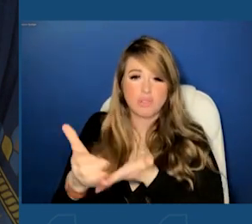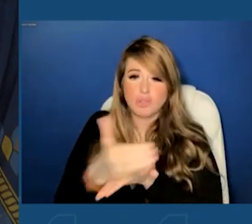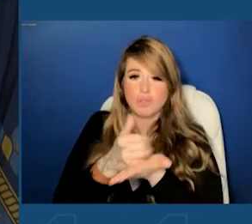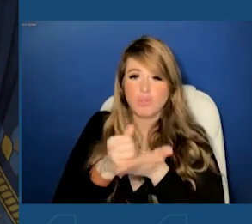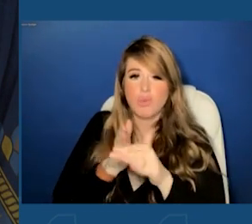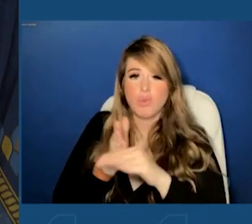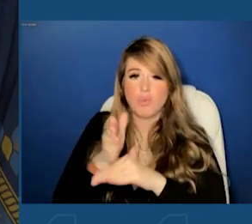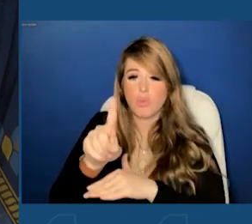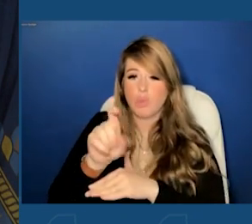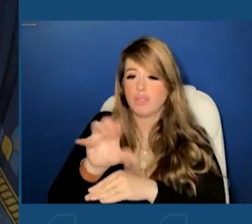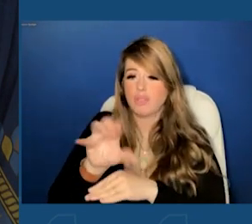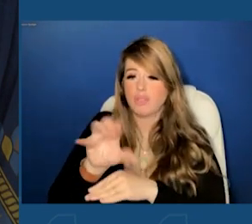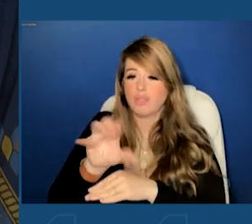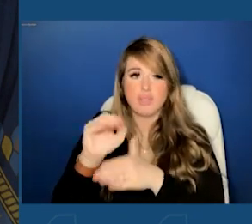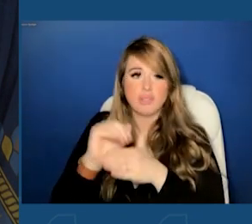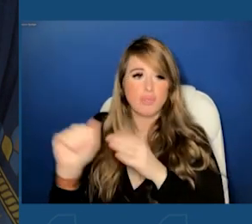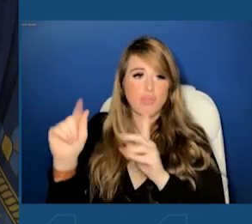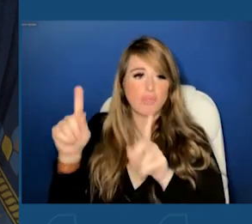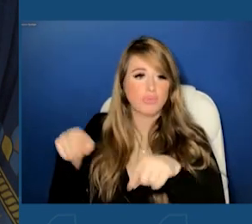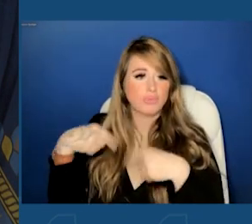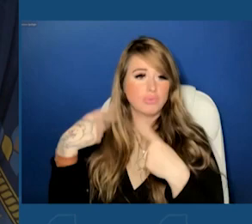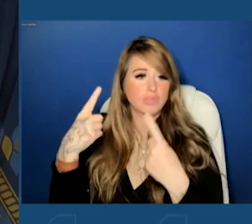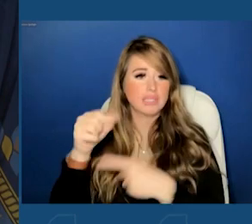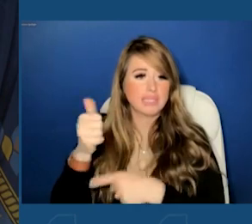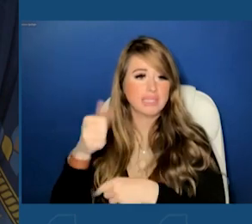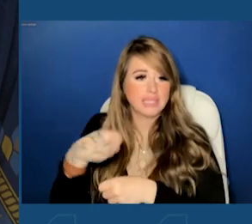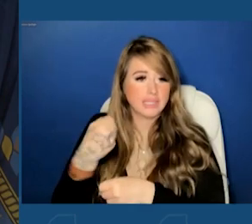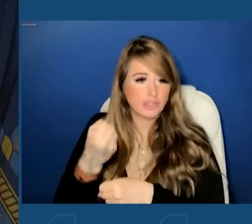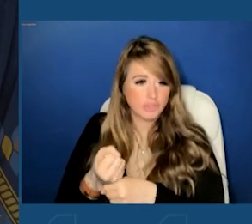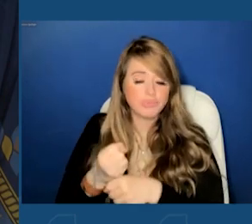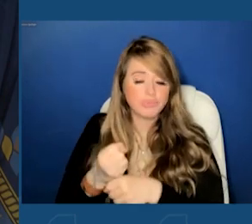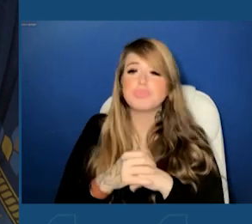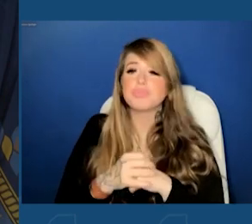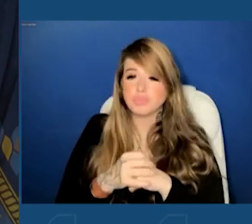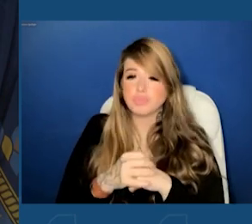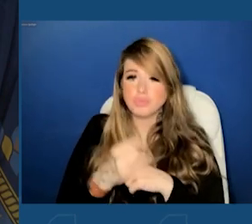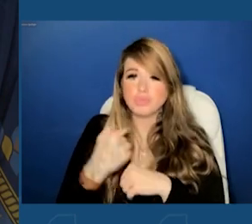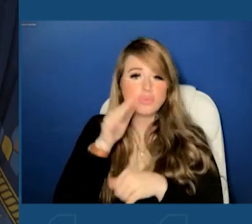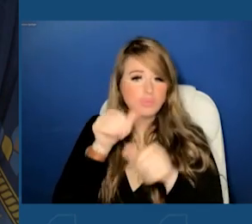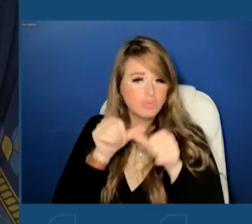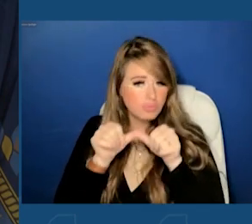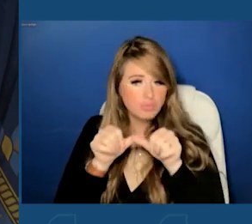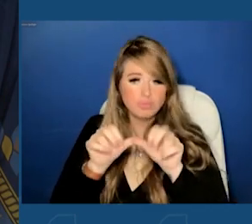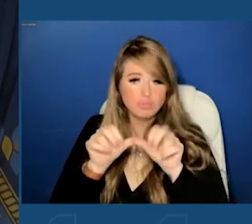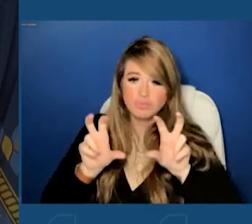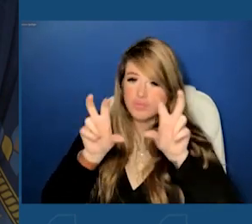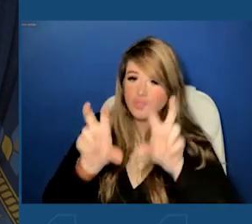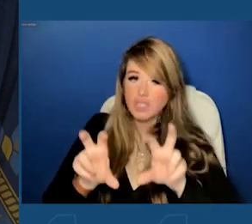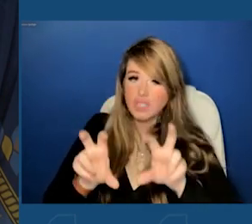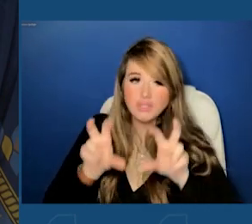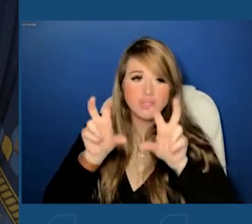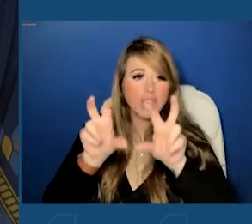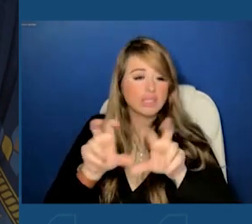the last 10 years. We're going to continue investing, the Cave of the Winds, over $7 million there. People have